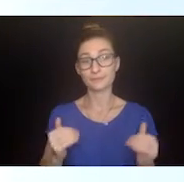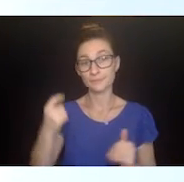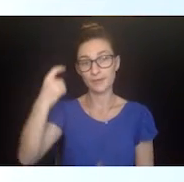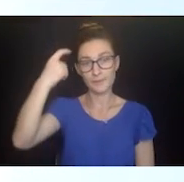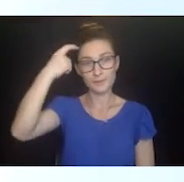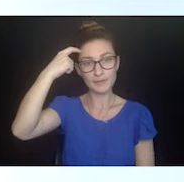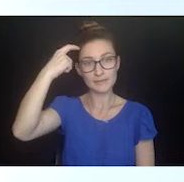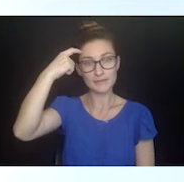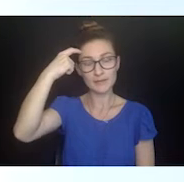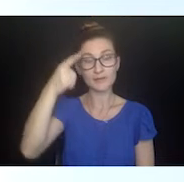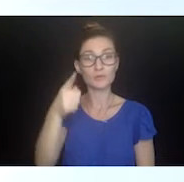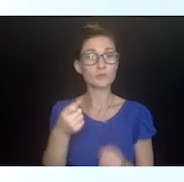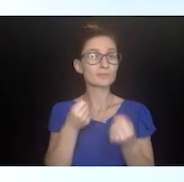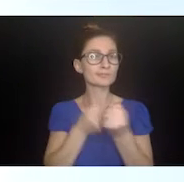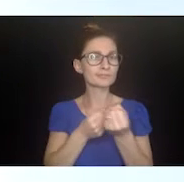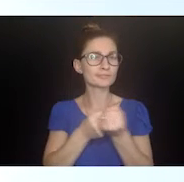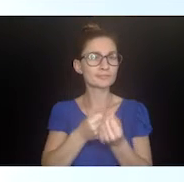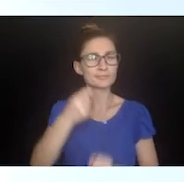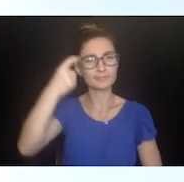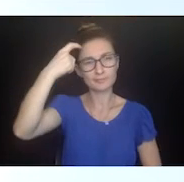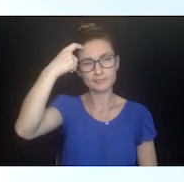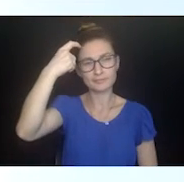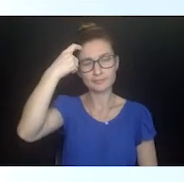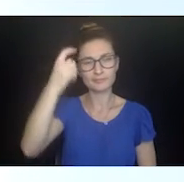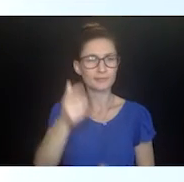Mentally, what are you doing to support yourself mentally?